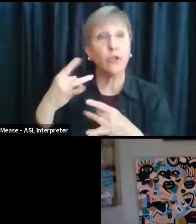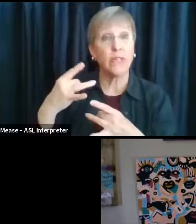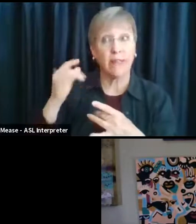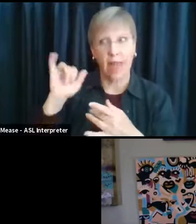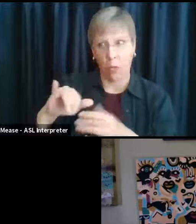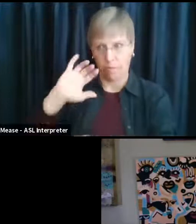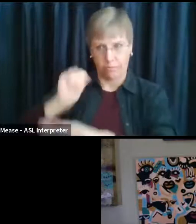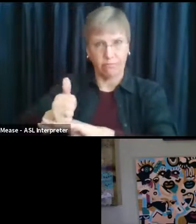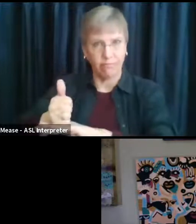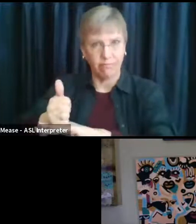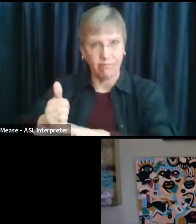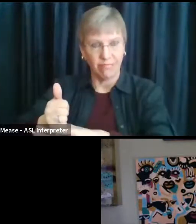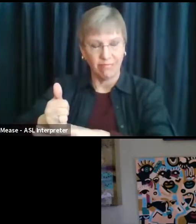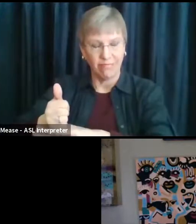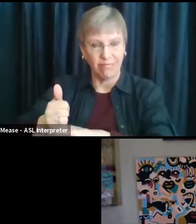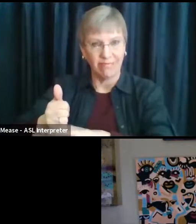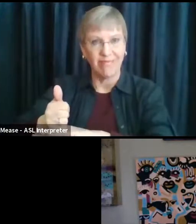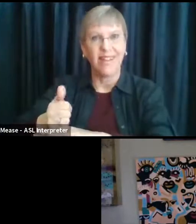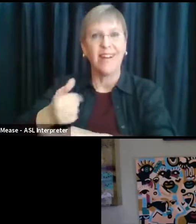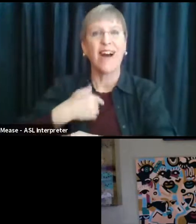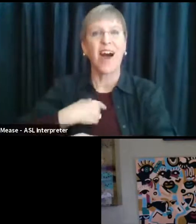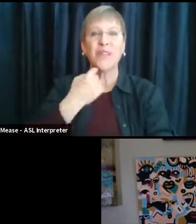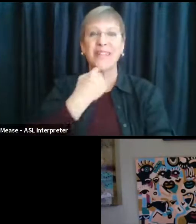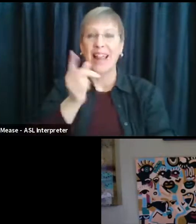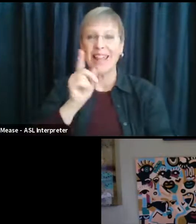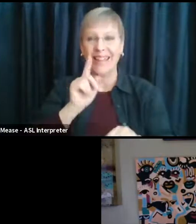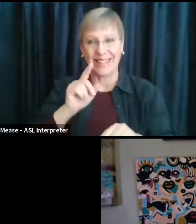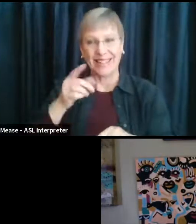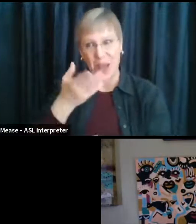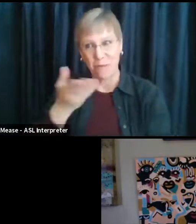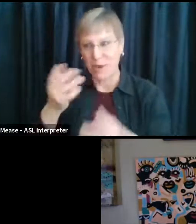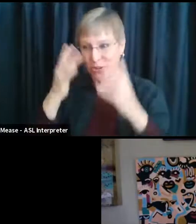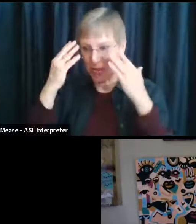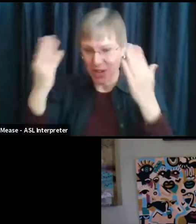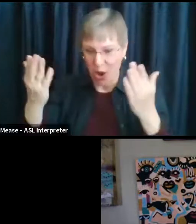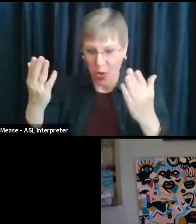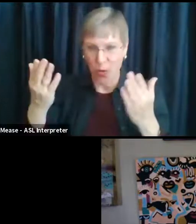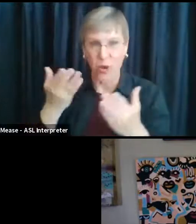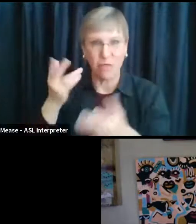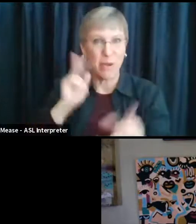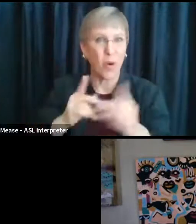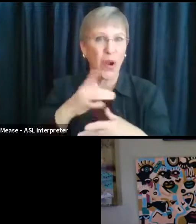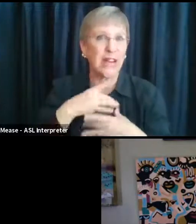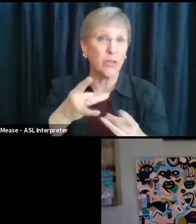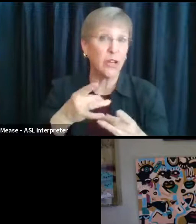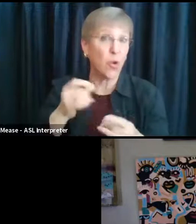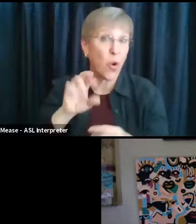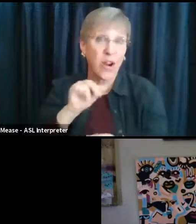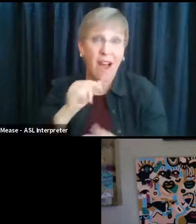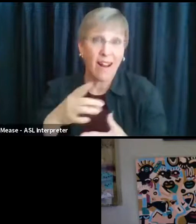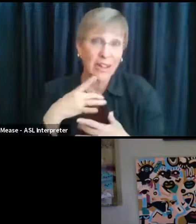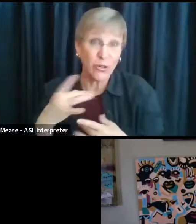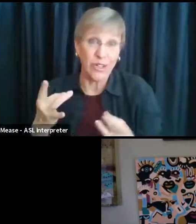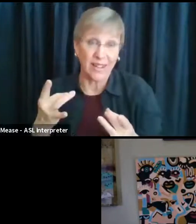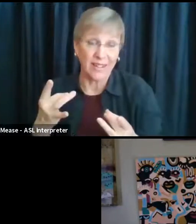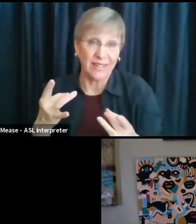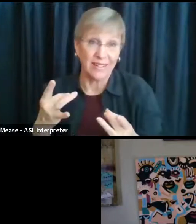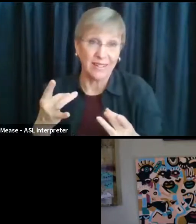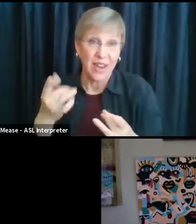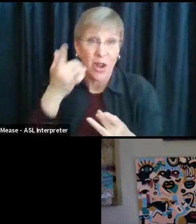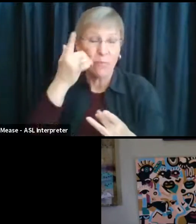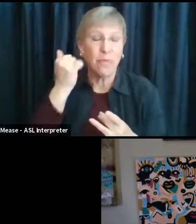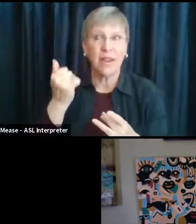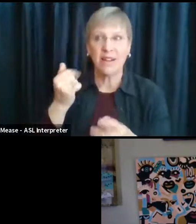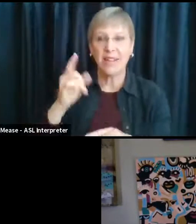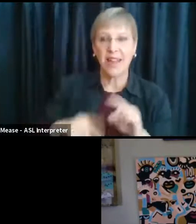exist. And I was telling them, but you don't know if they're interested or not, because they can't